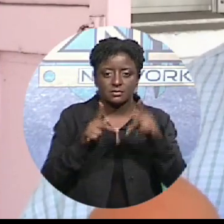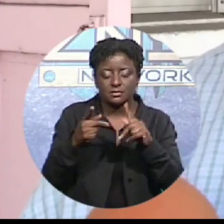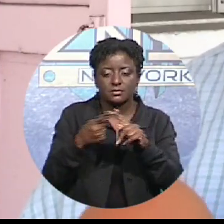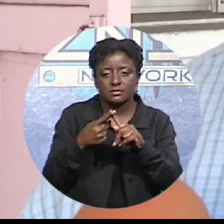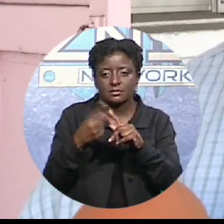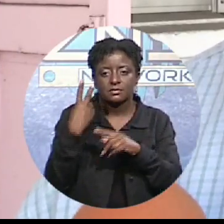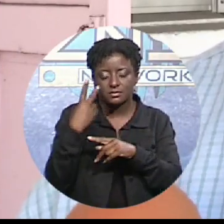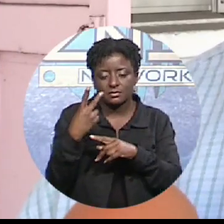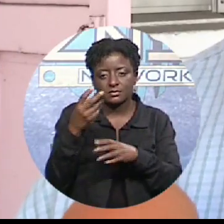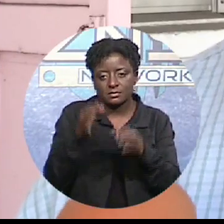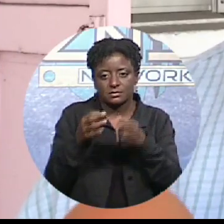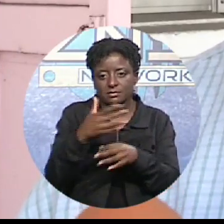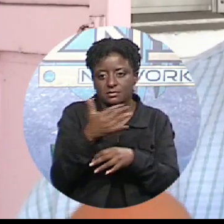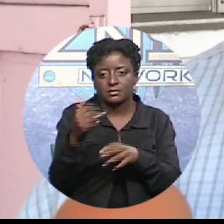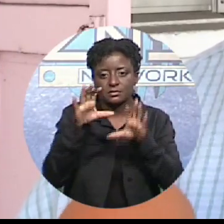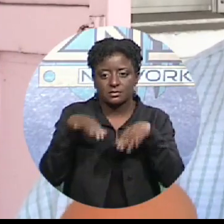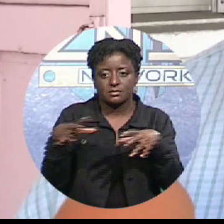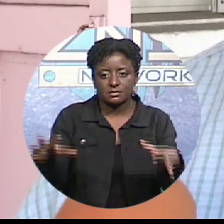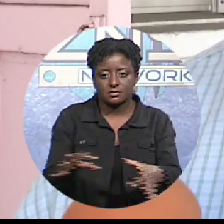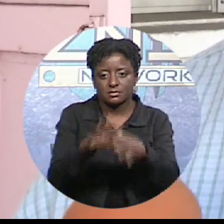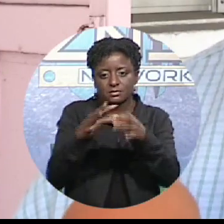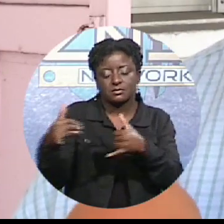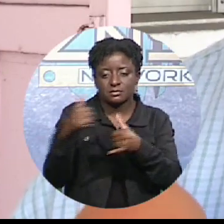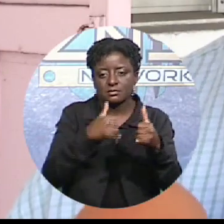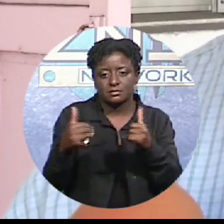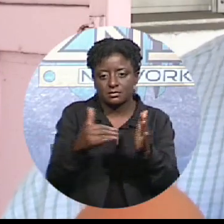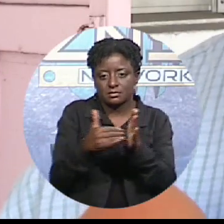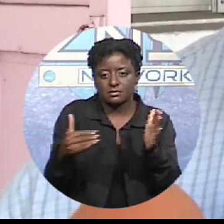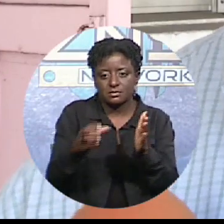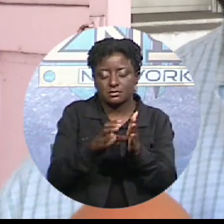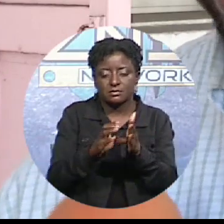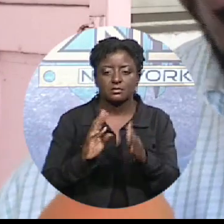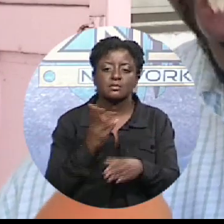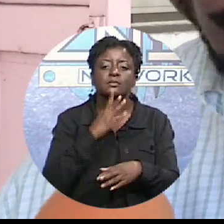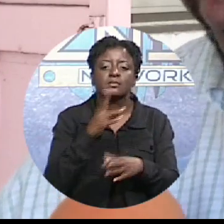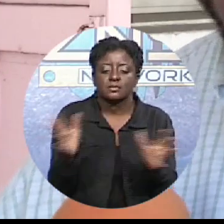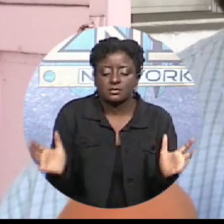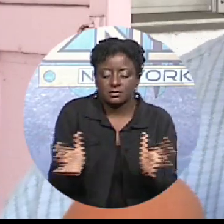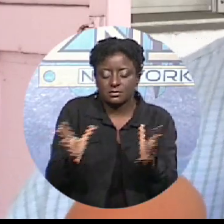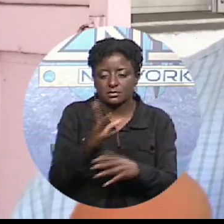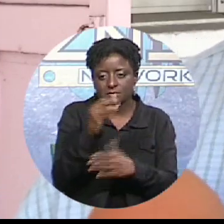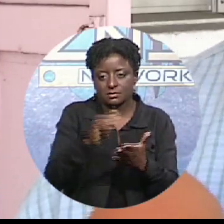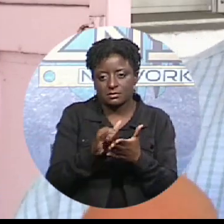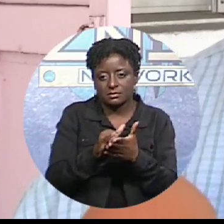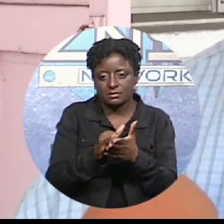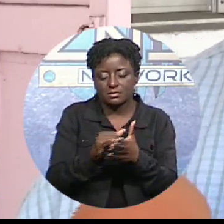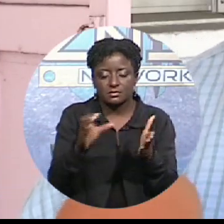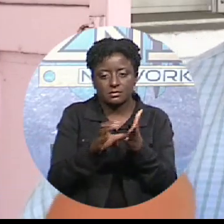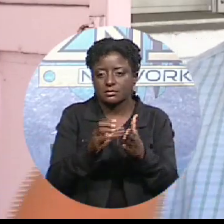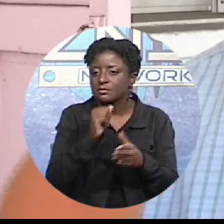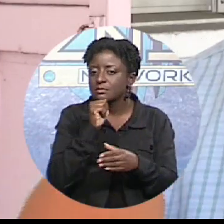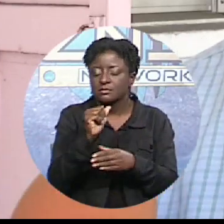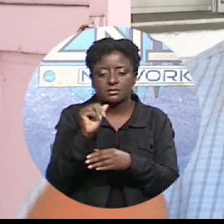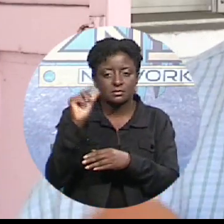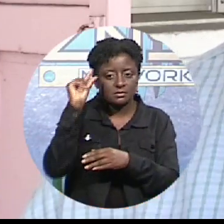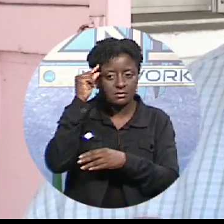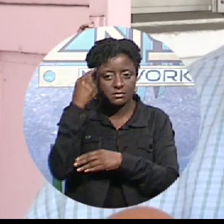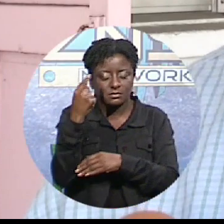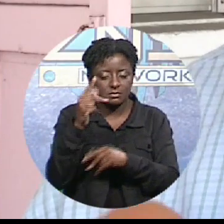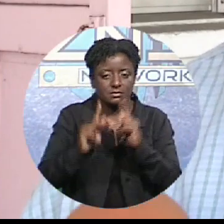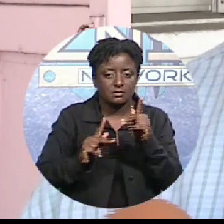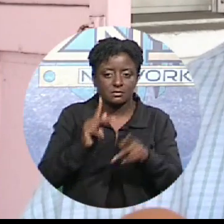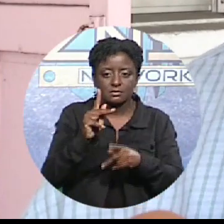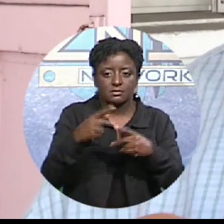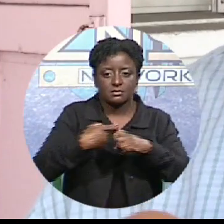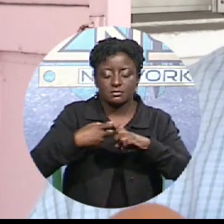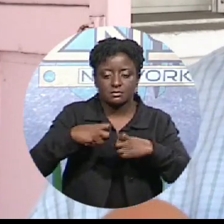could join the fight with crime, and that's what we're encouraging. You know, when we look at crime, crime is not a government problem, it's not a church problem, it's not a